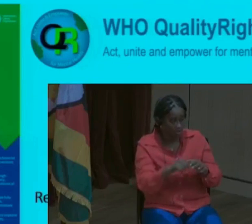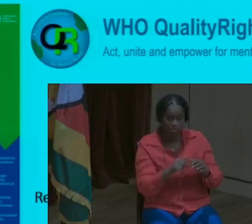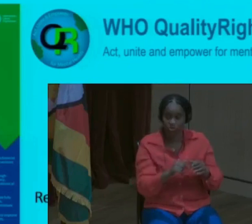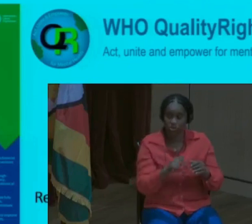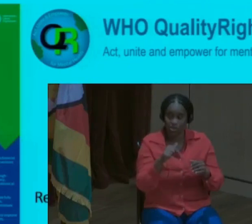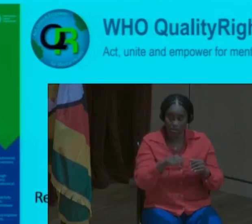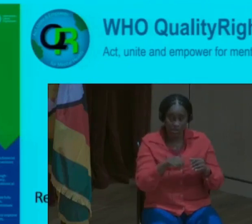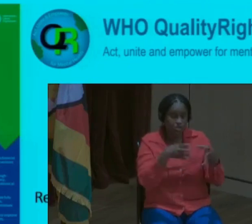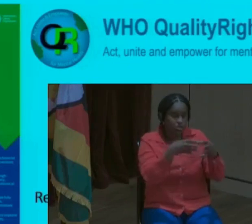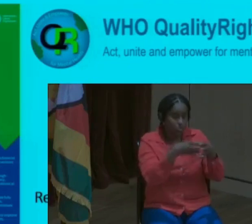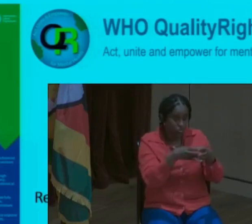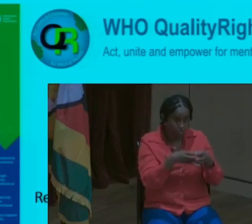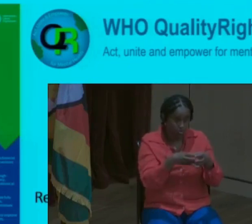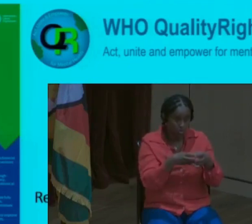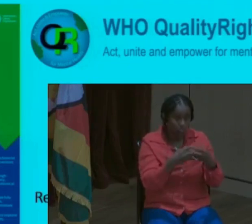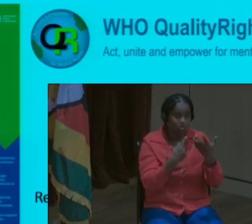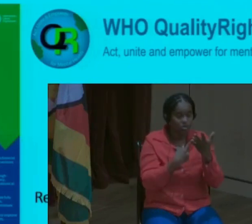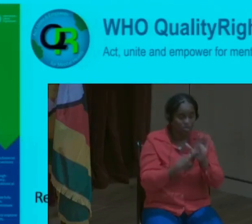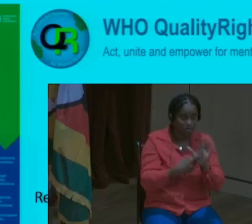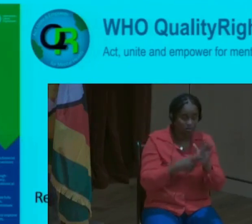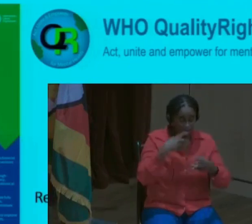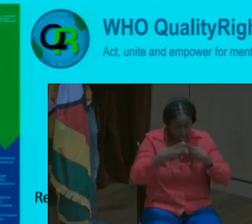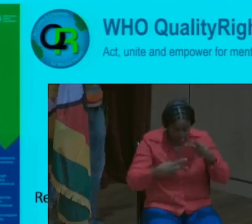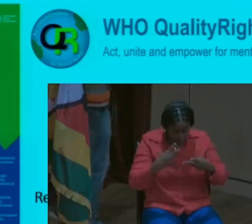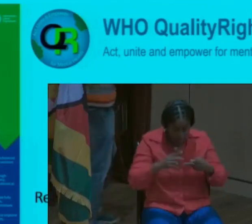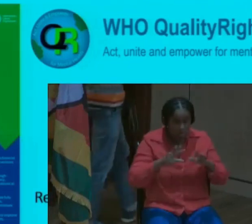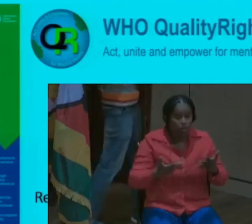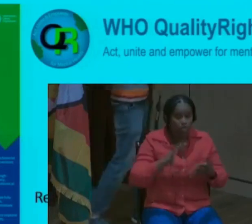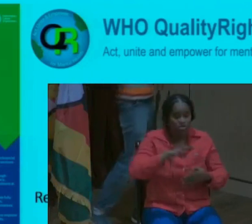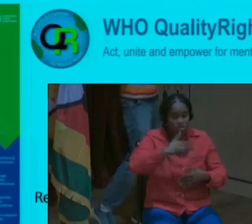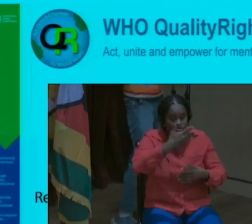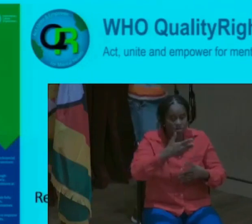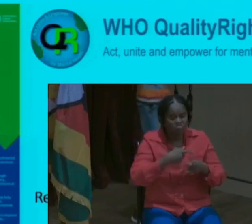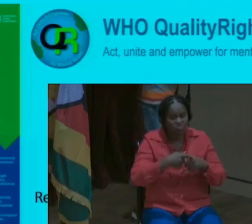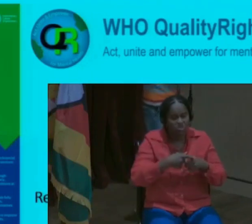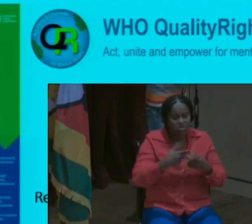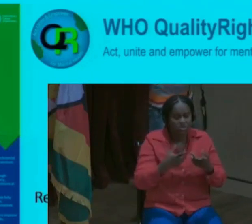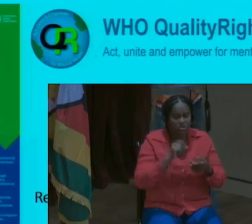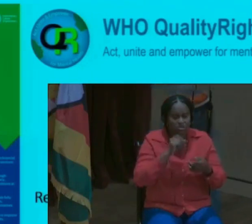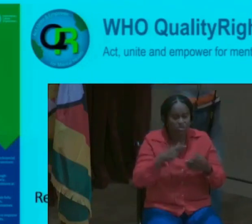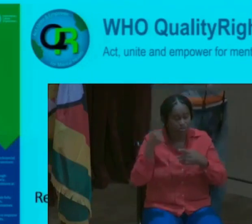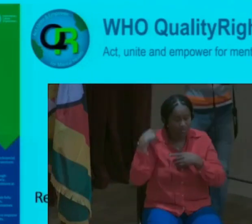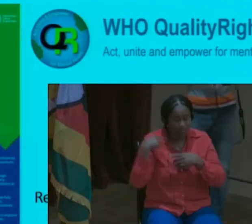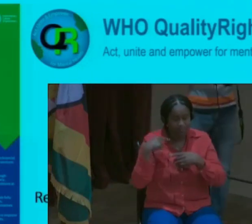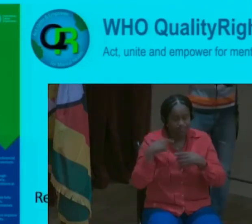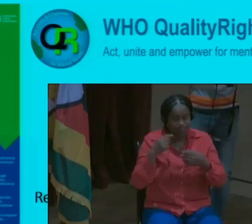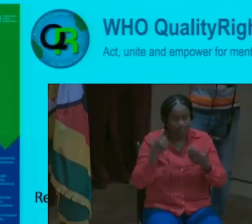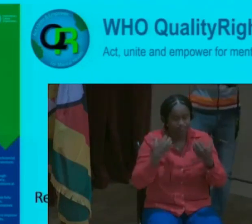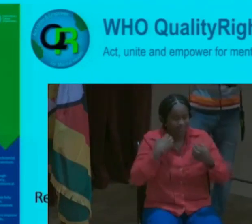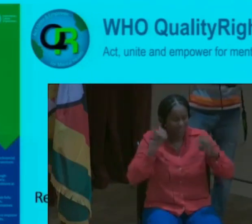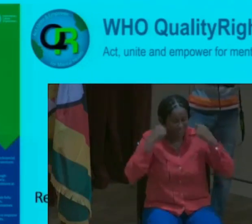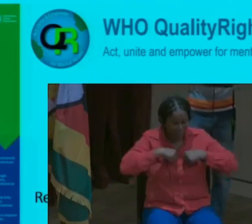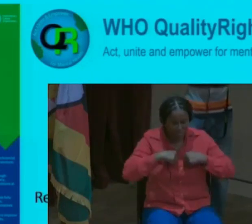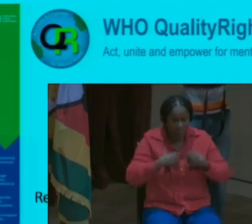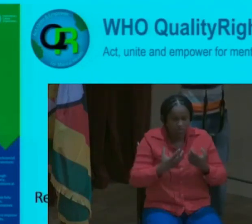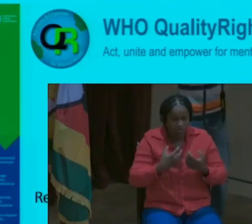causes depression, which are interpersonal in nature. Grief, usually, a dispute,